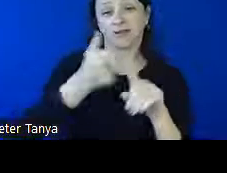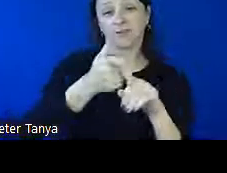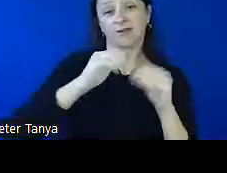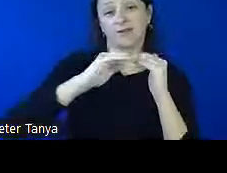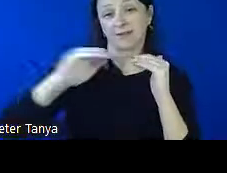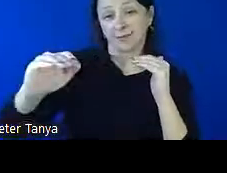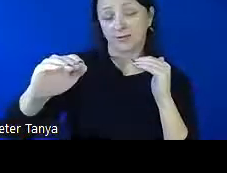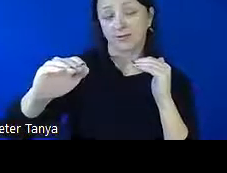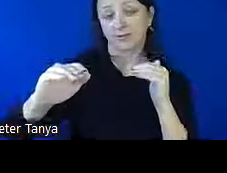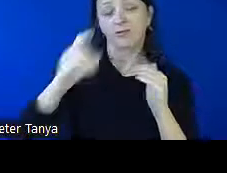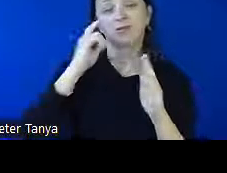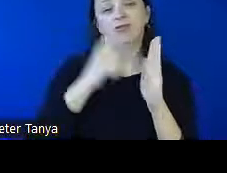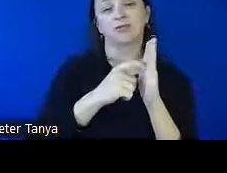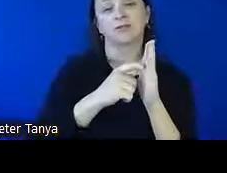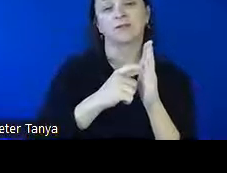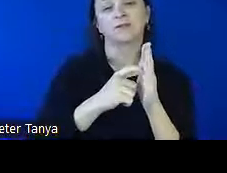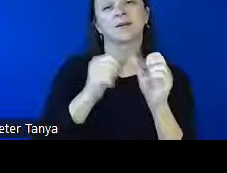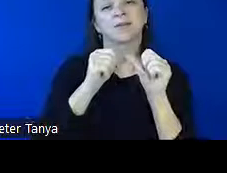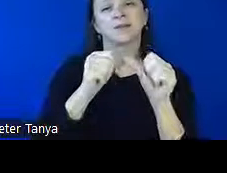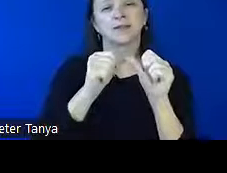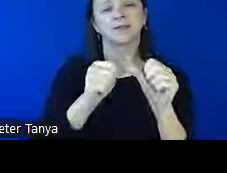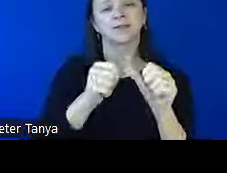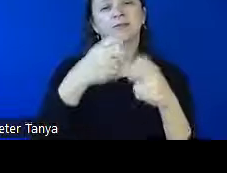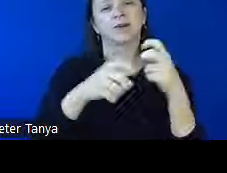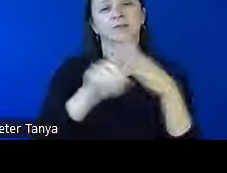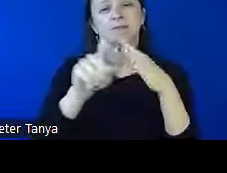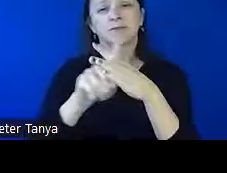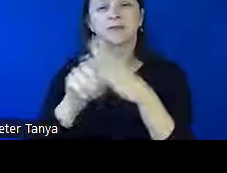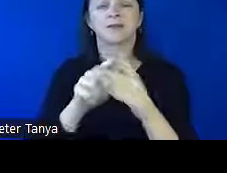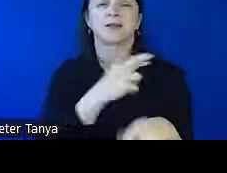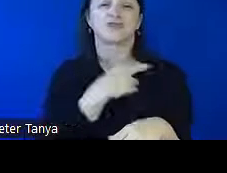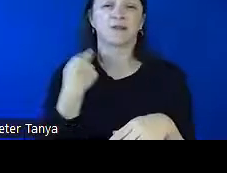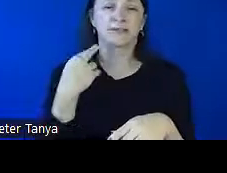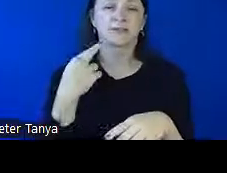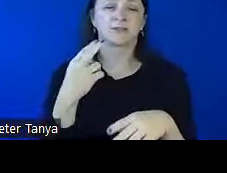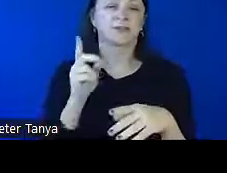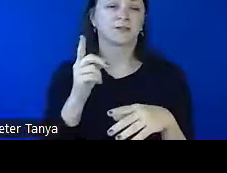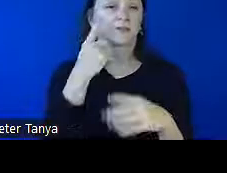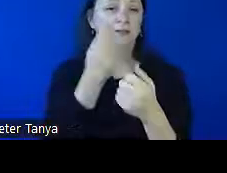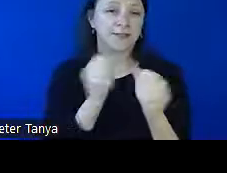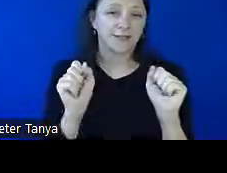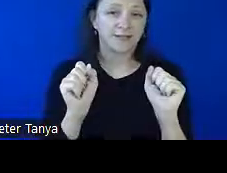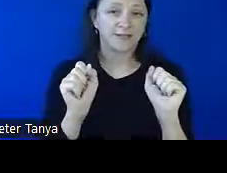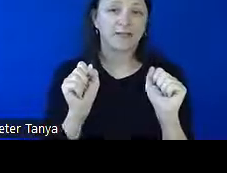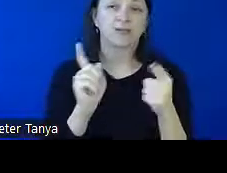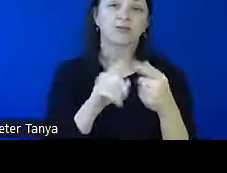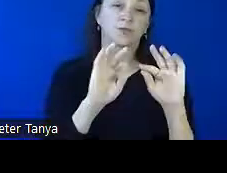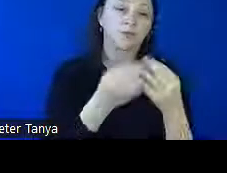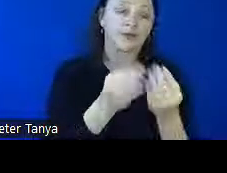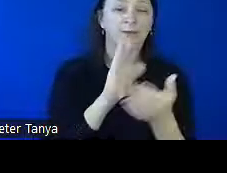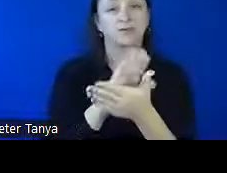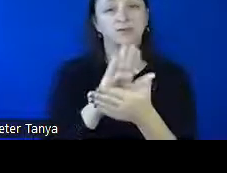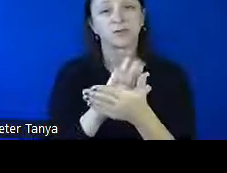persistent impairments and risks, for instance, to safety, to community engagement, to the family and school and